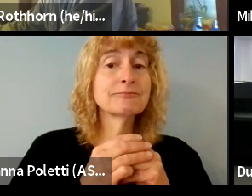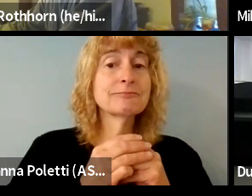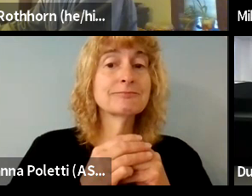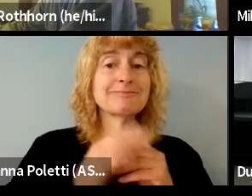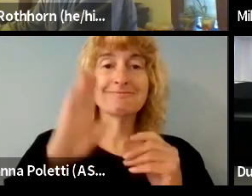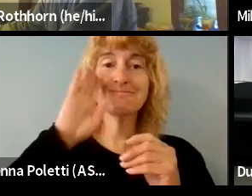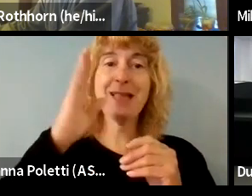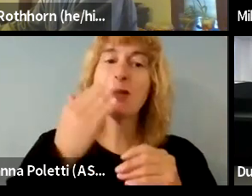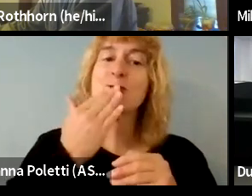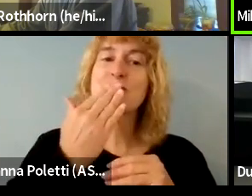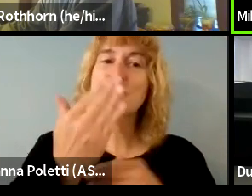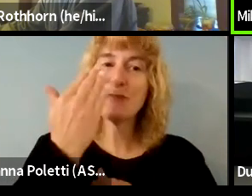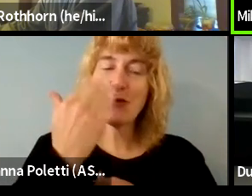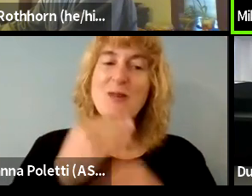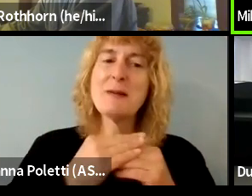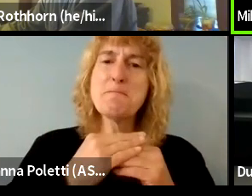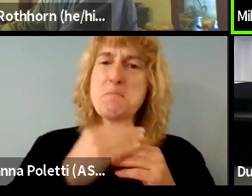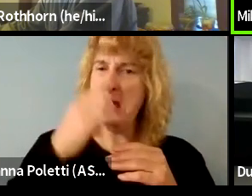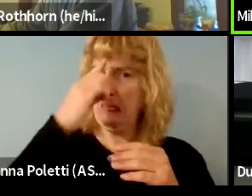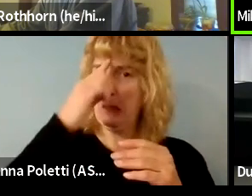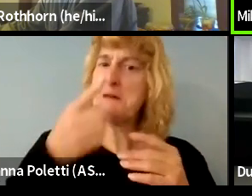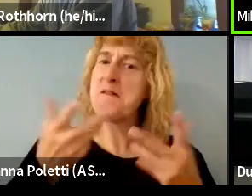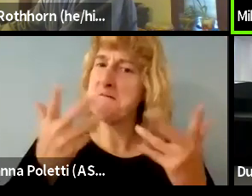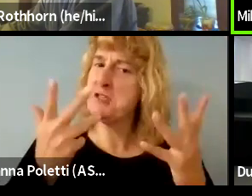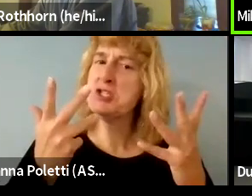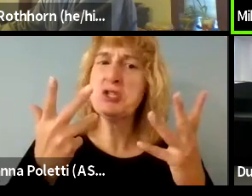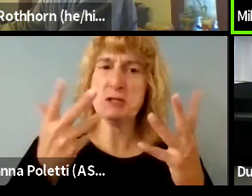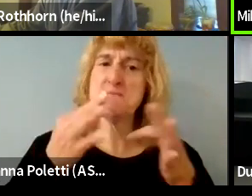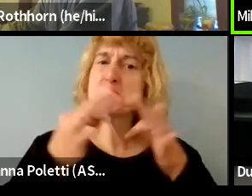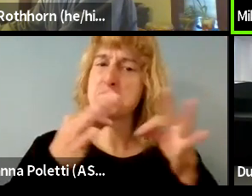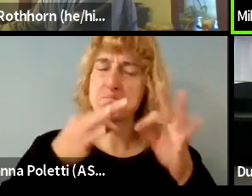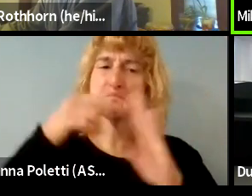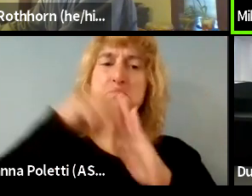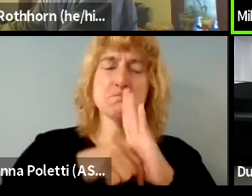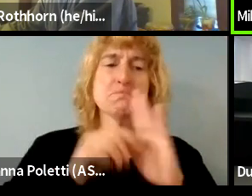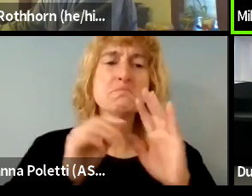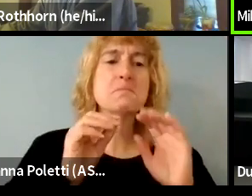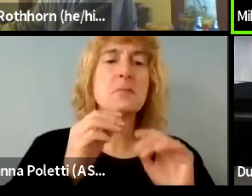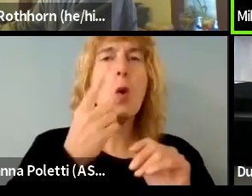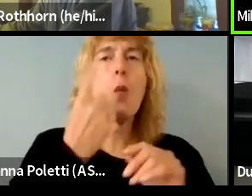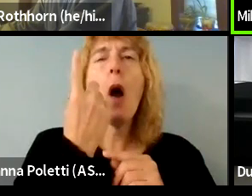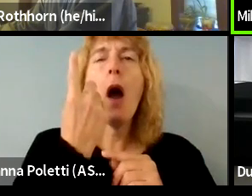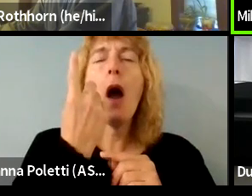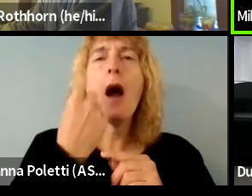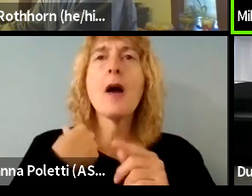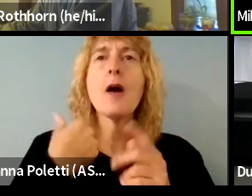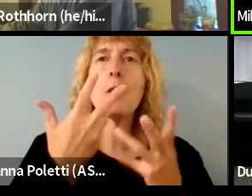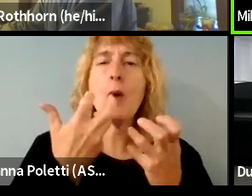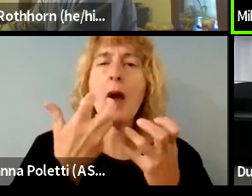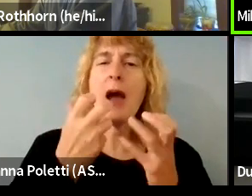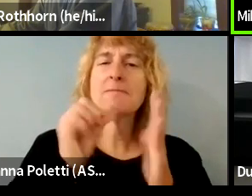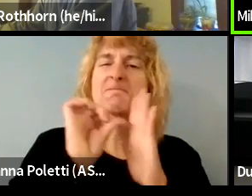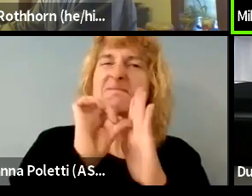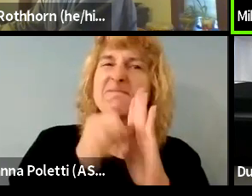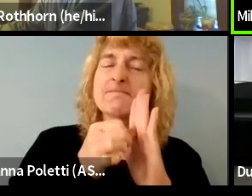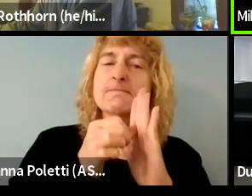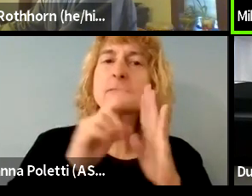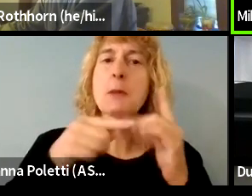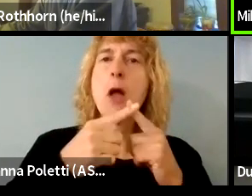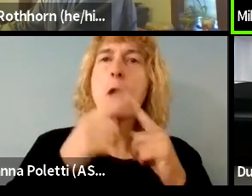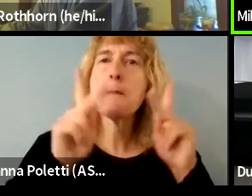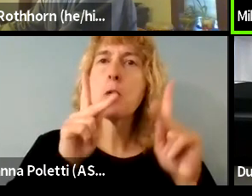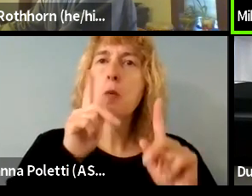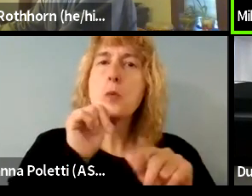Hi, good morning. No, I think that covers it all. The one thing I was just going to speak to is just to kind of reiterate what Sally said about folks working hard